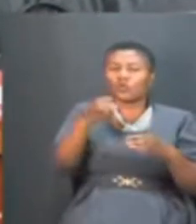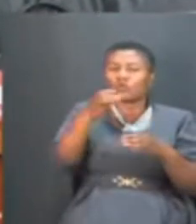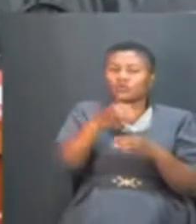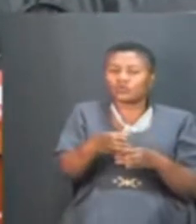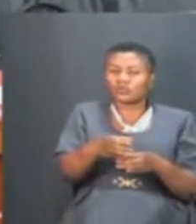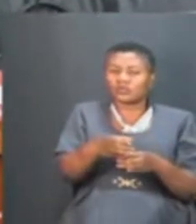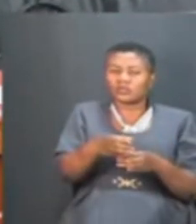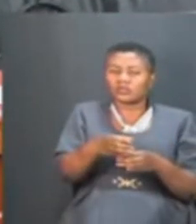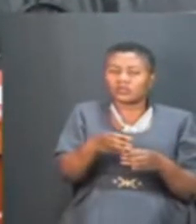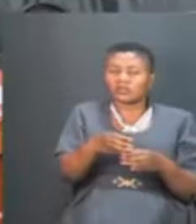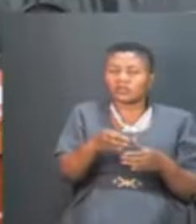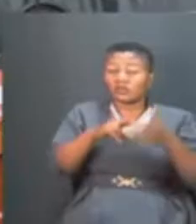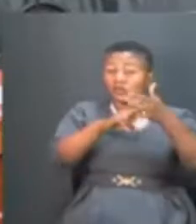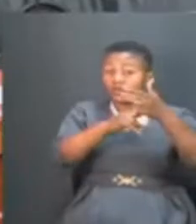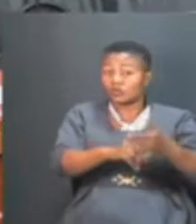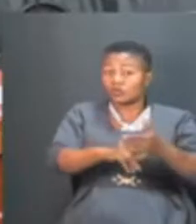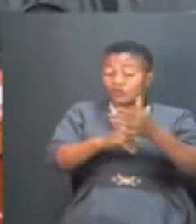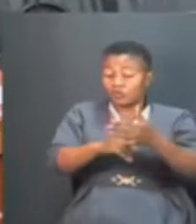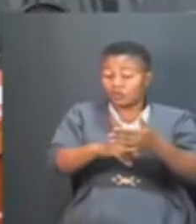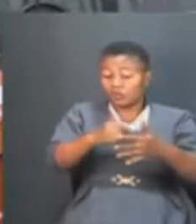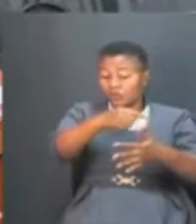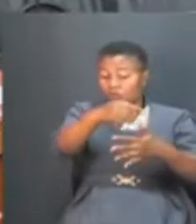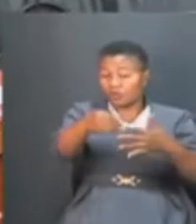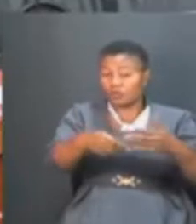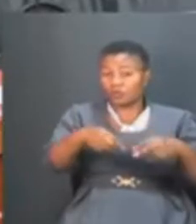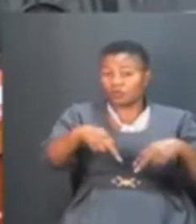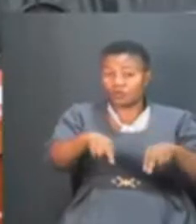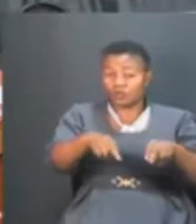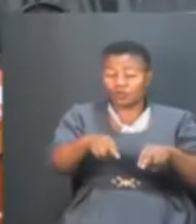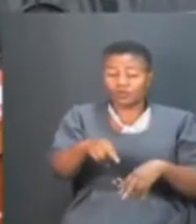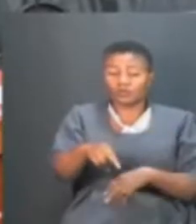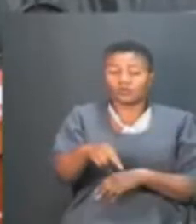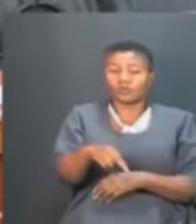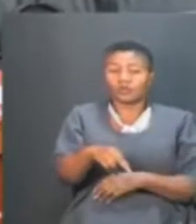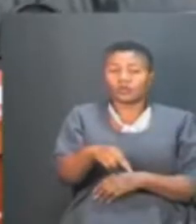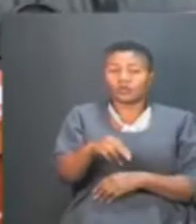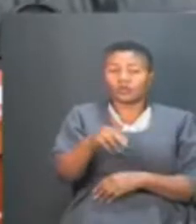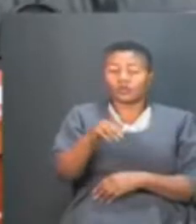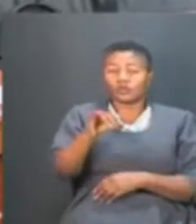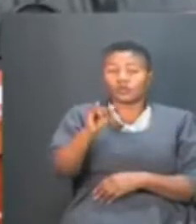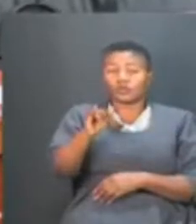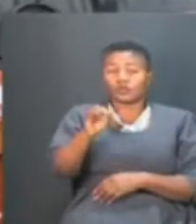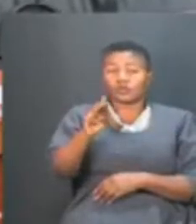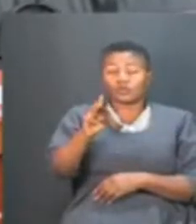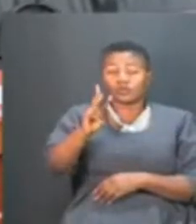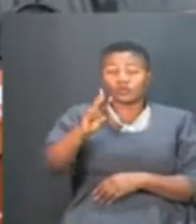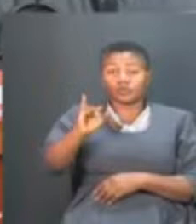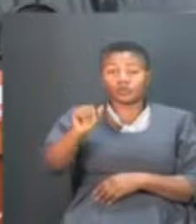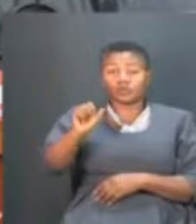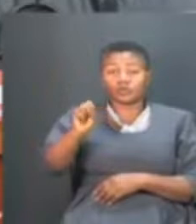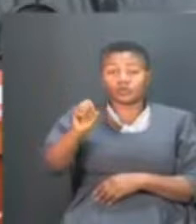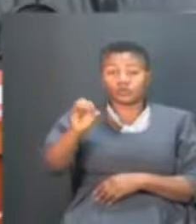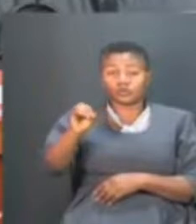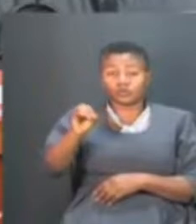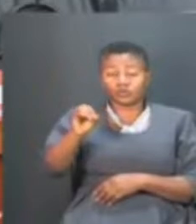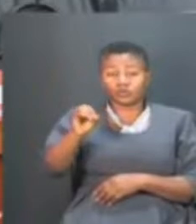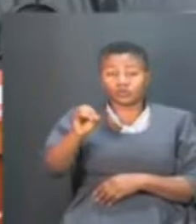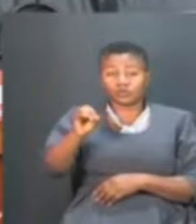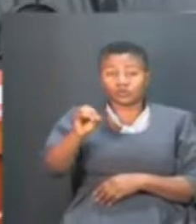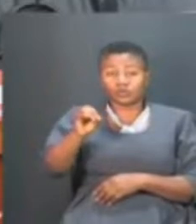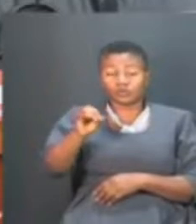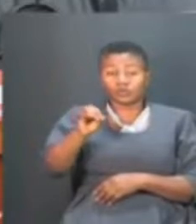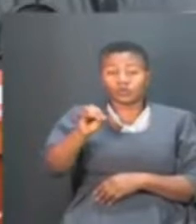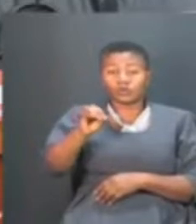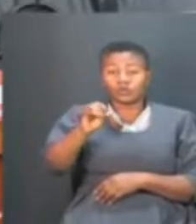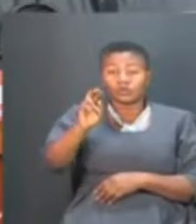of the following roads will resume: the Yoso Amanchia Road, the Nkaria Incline